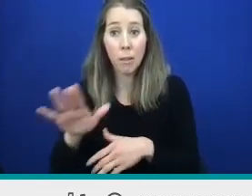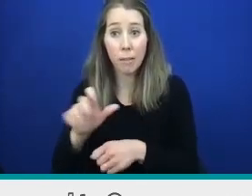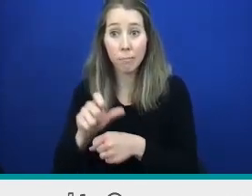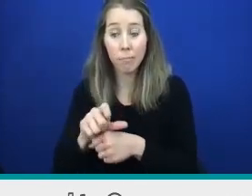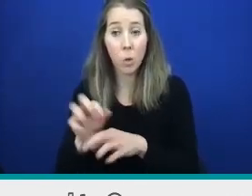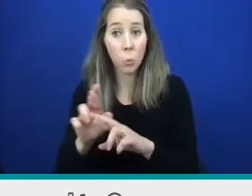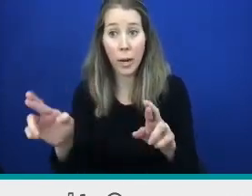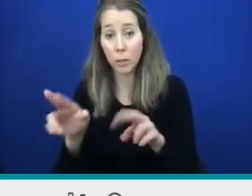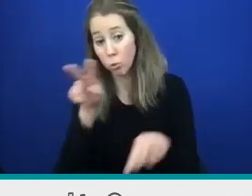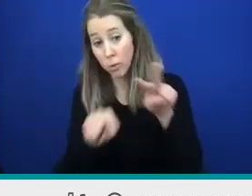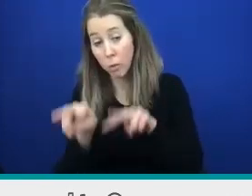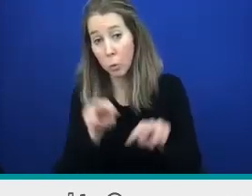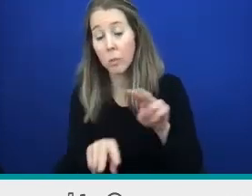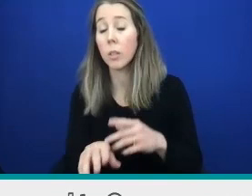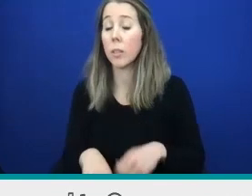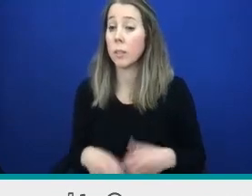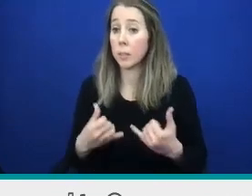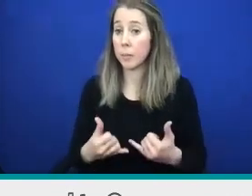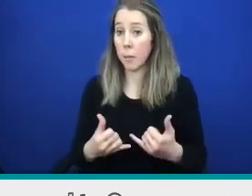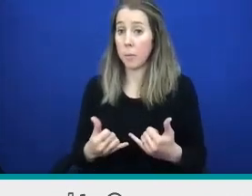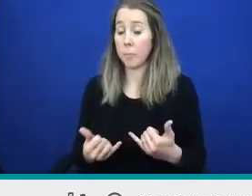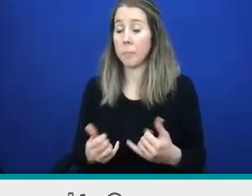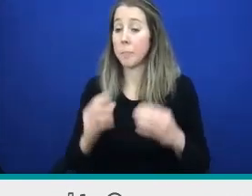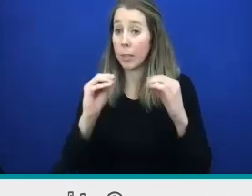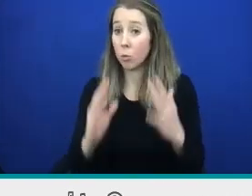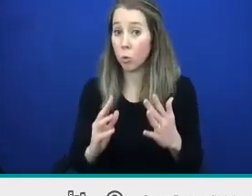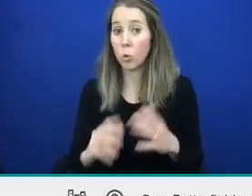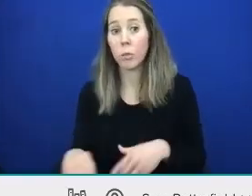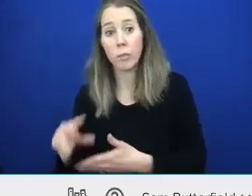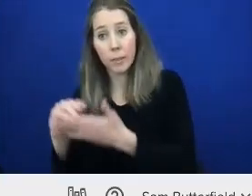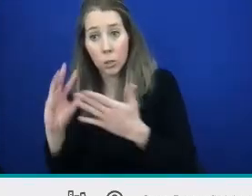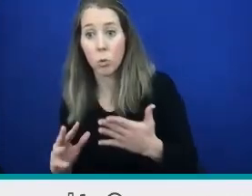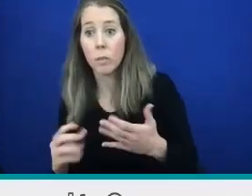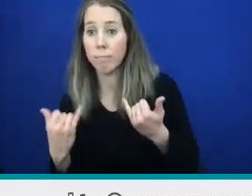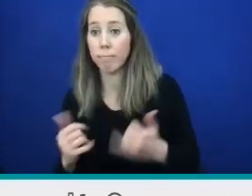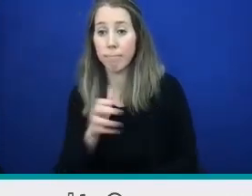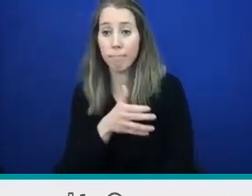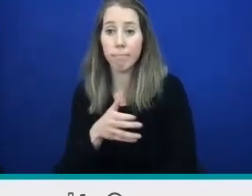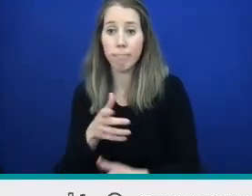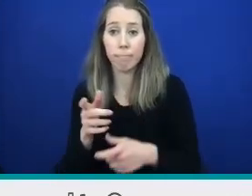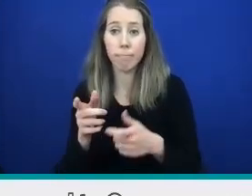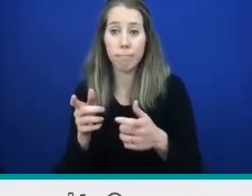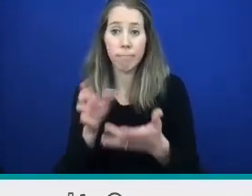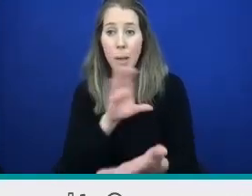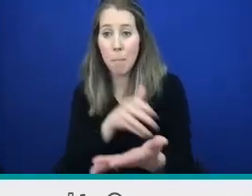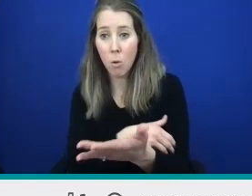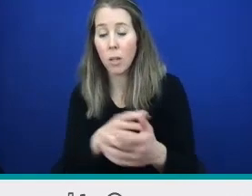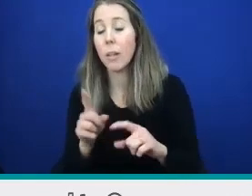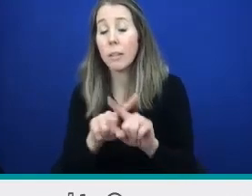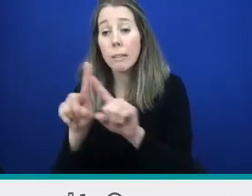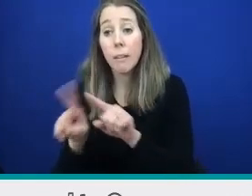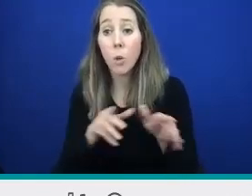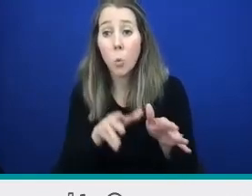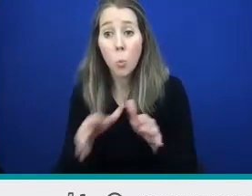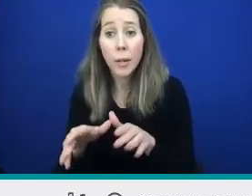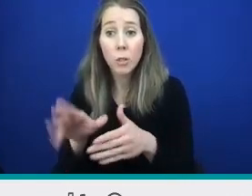viewed. Now, as the instructor, as the student, this is kind of where the power comes in, because there's a lot of kind of ways to record